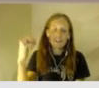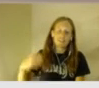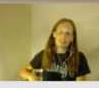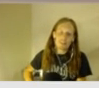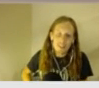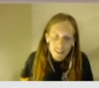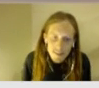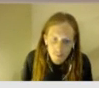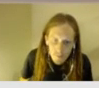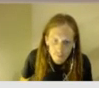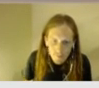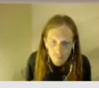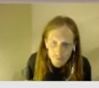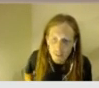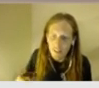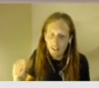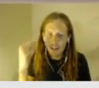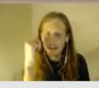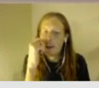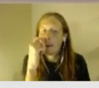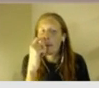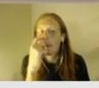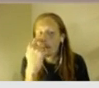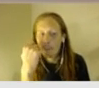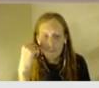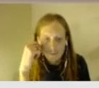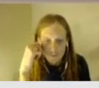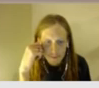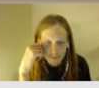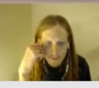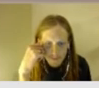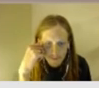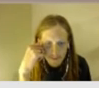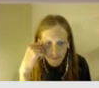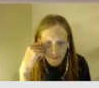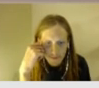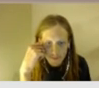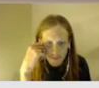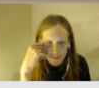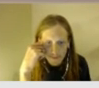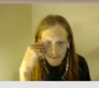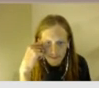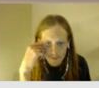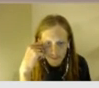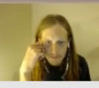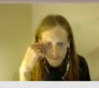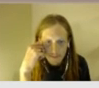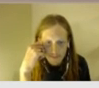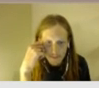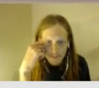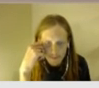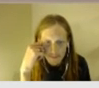affects relationships. You know, when kids aren't practiced at having a face-to-face conversation and building